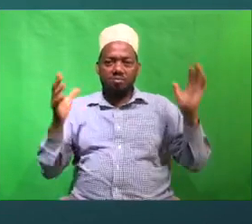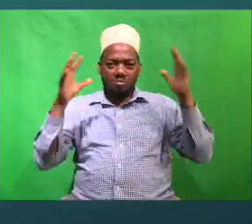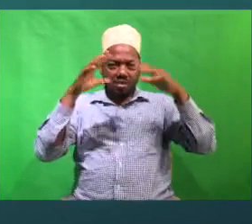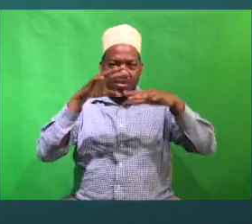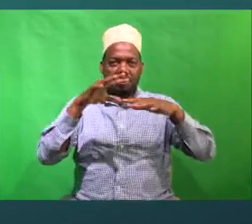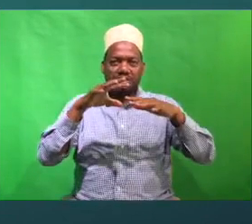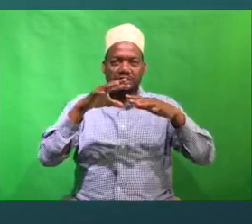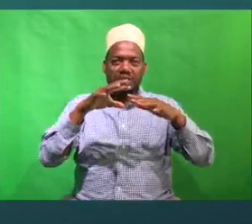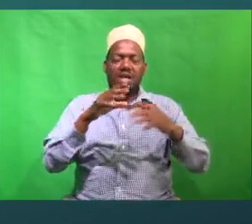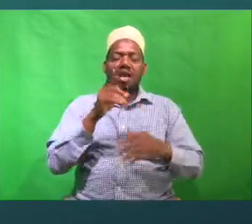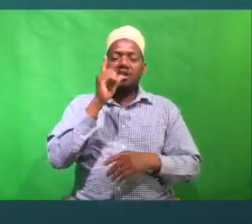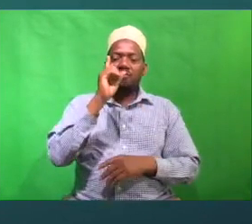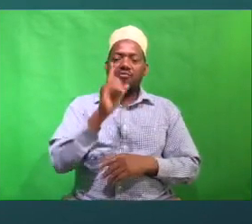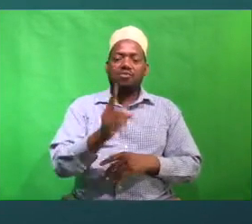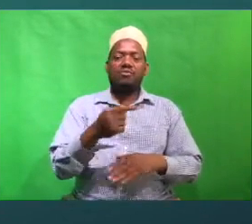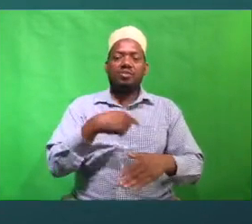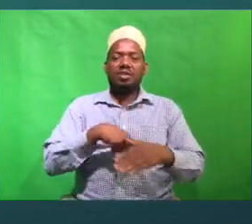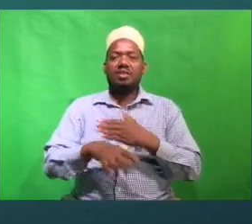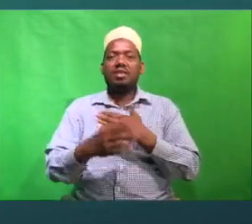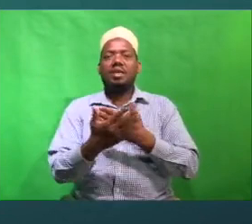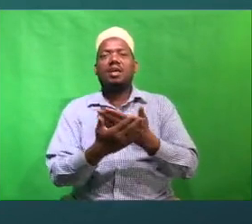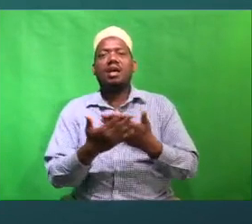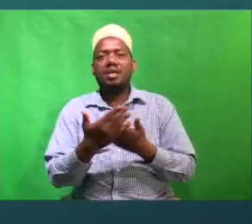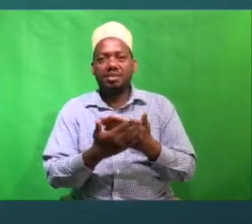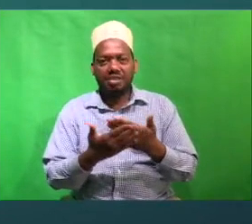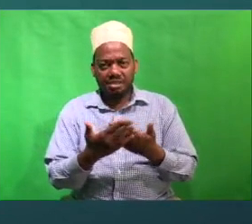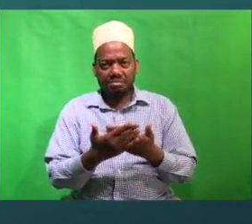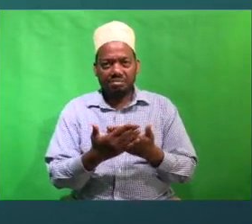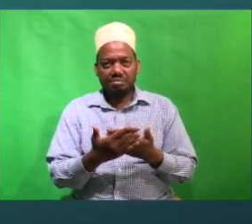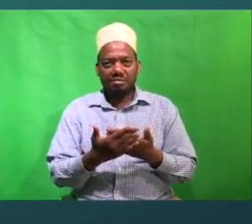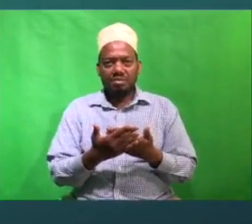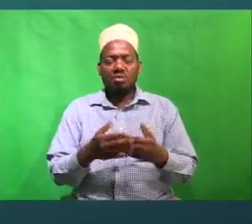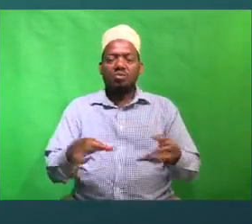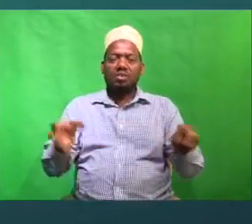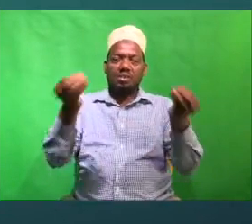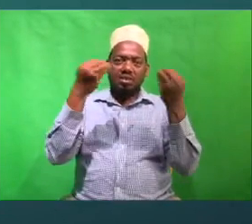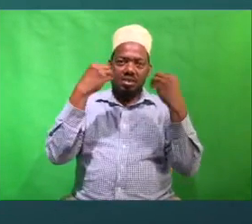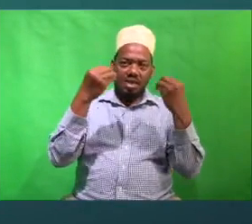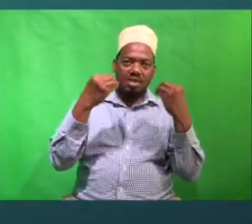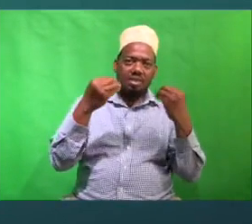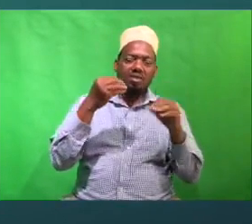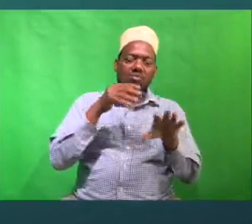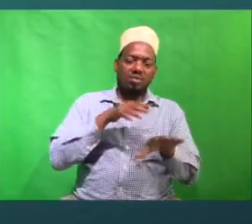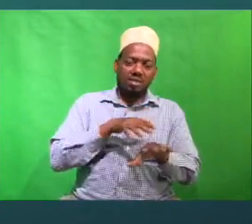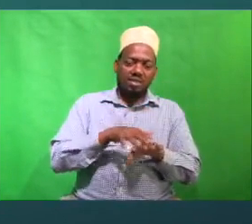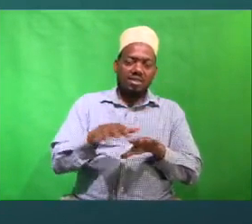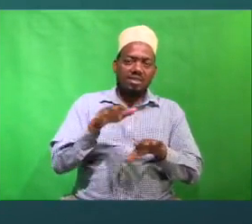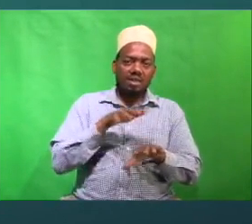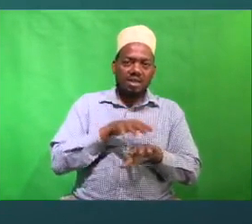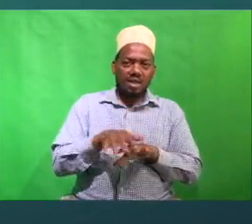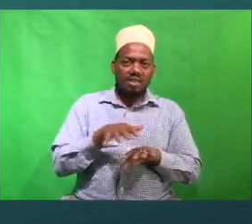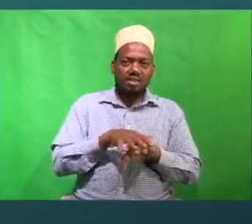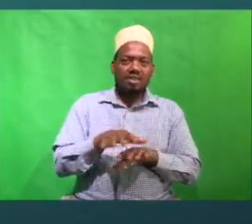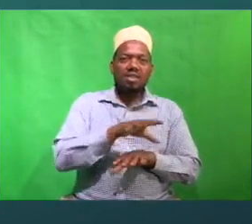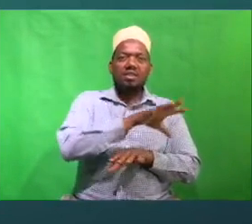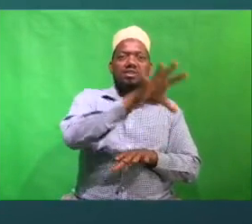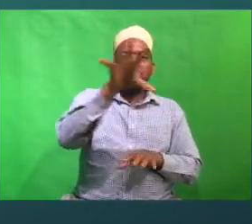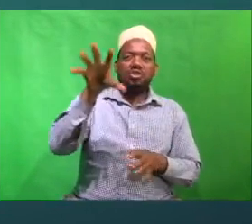developing country. In our studies on our lesson, we discussed the general